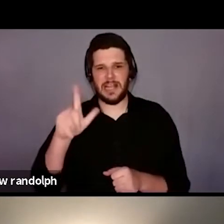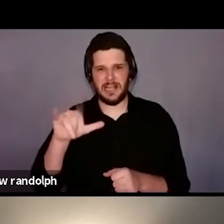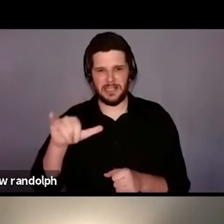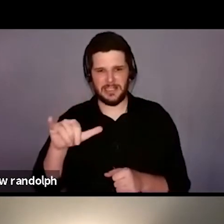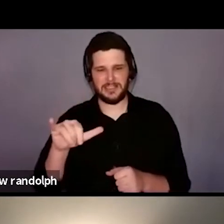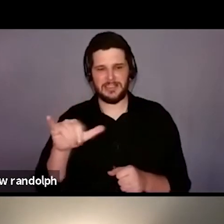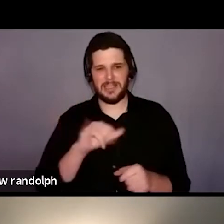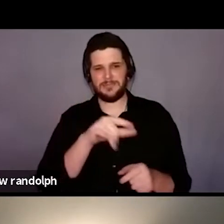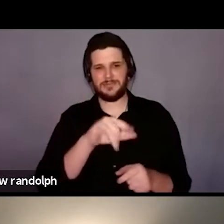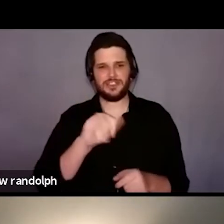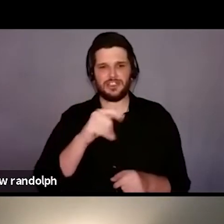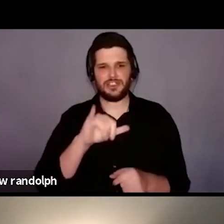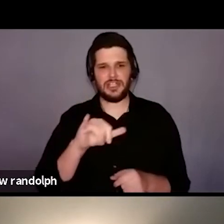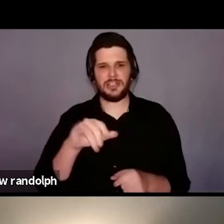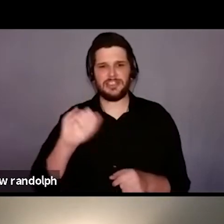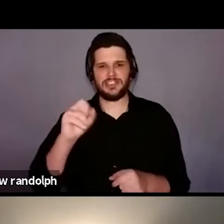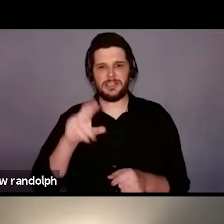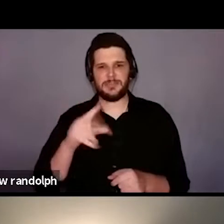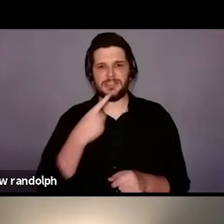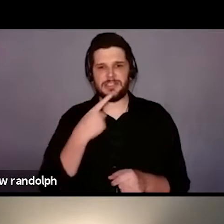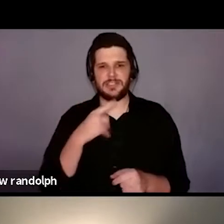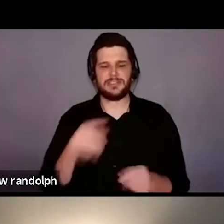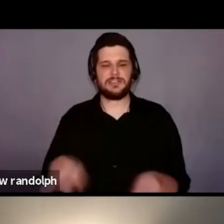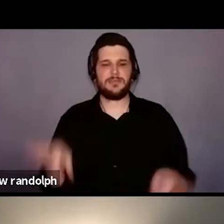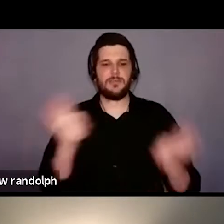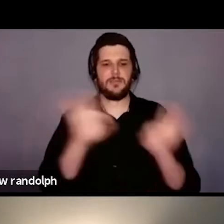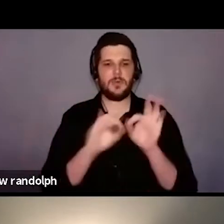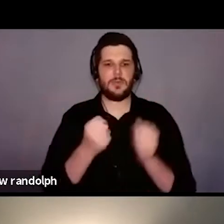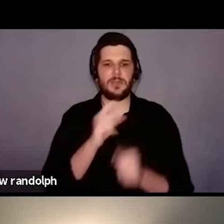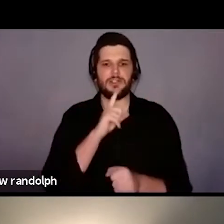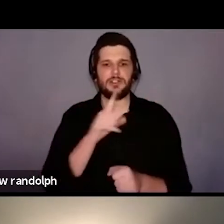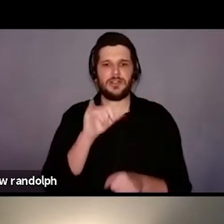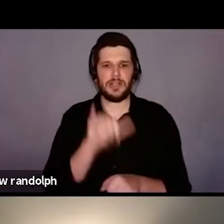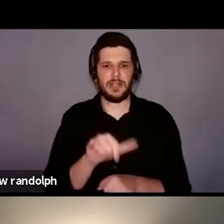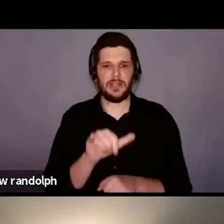And so it's important to make sure that